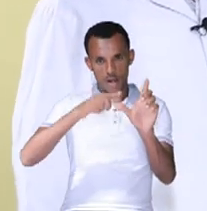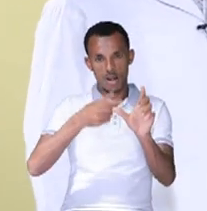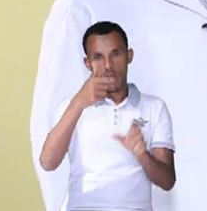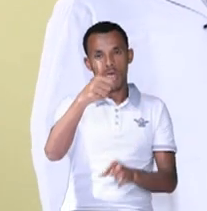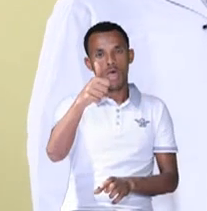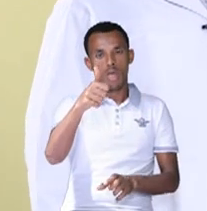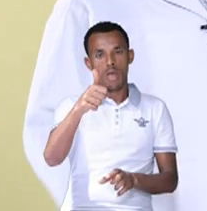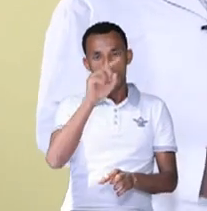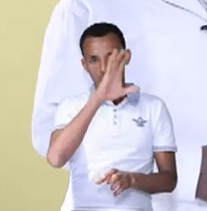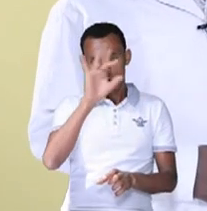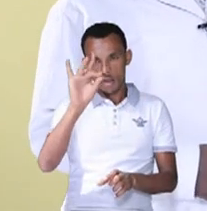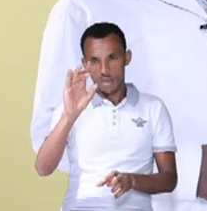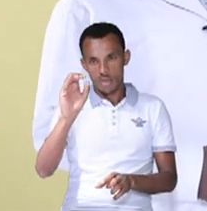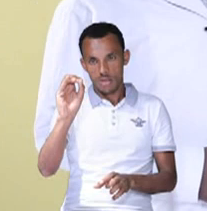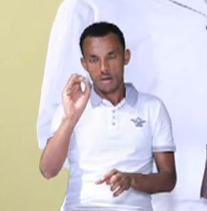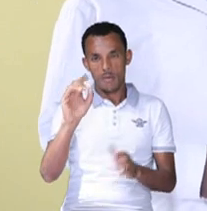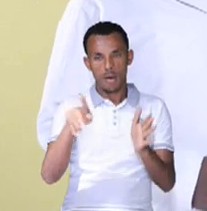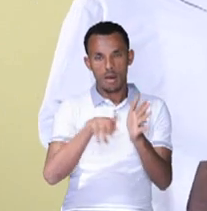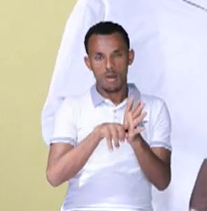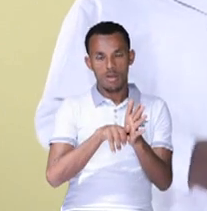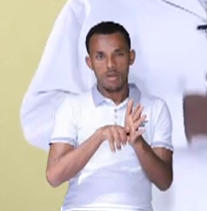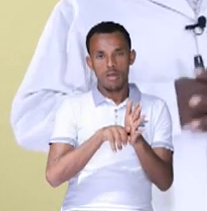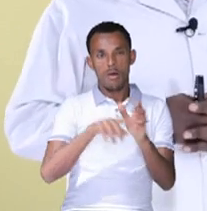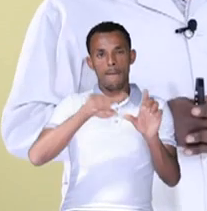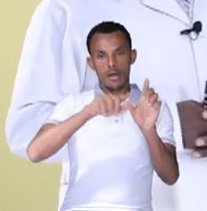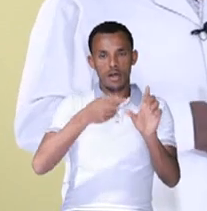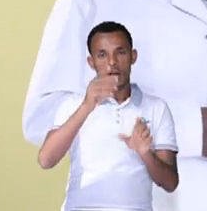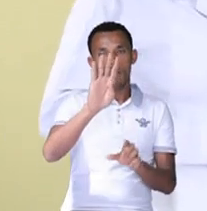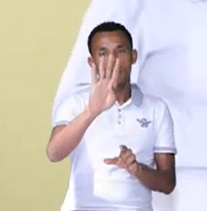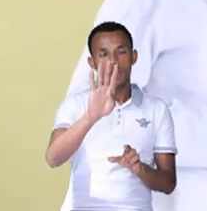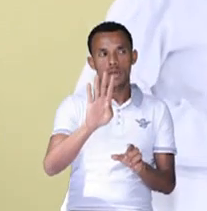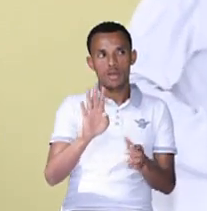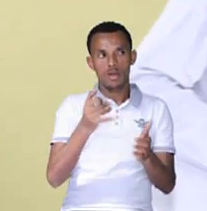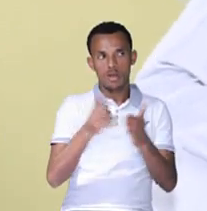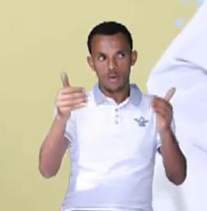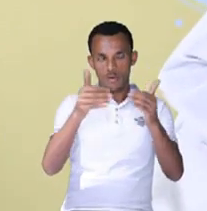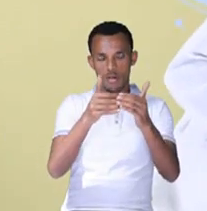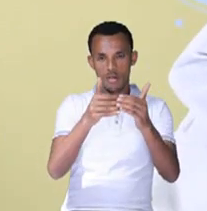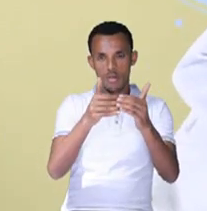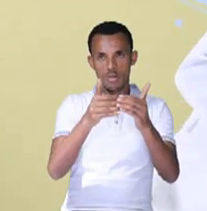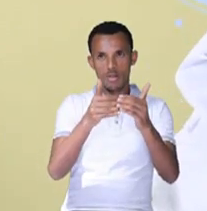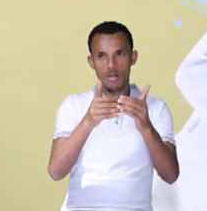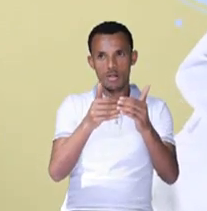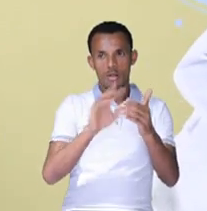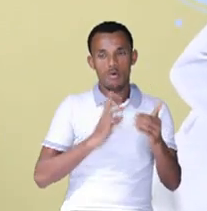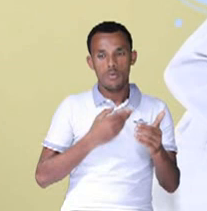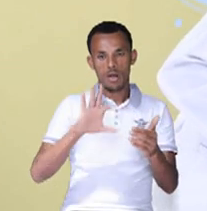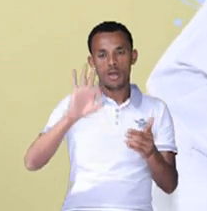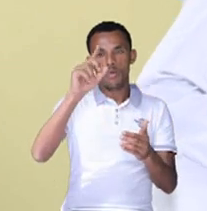A is 180 degree minus measure angle B. So equivalent to, we